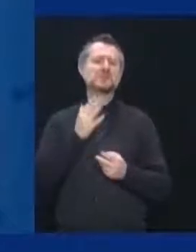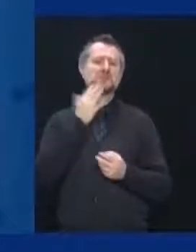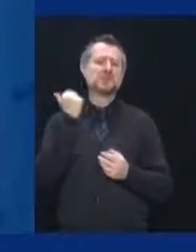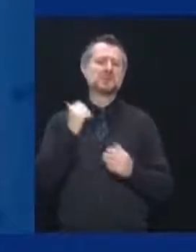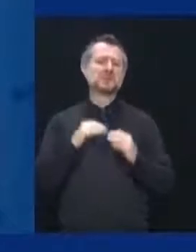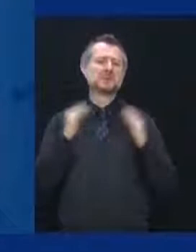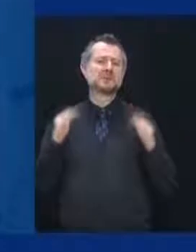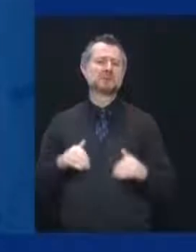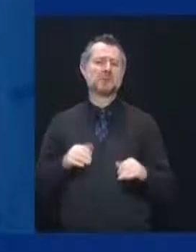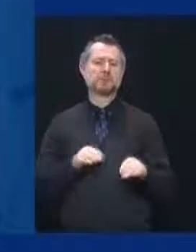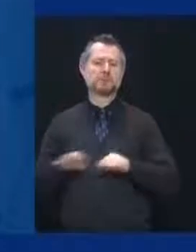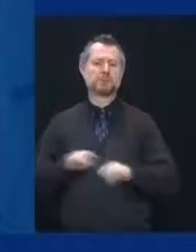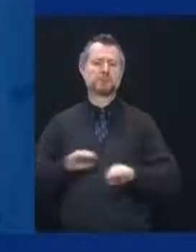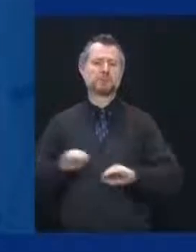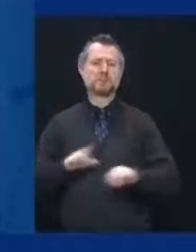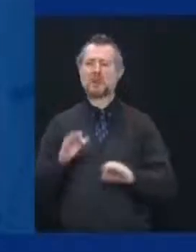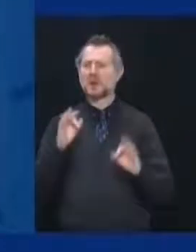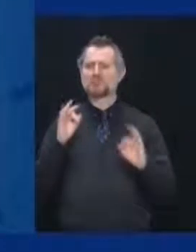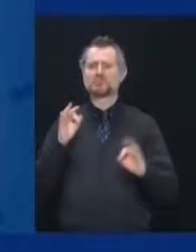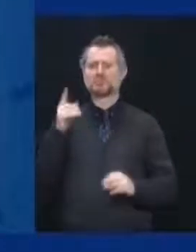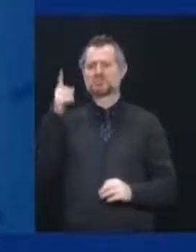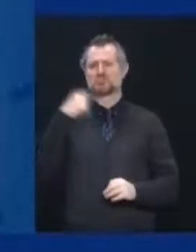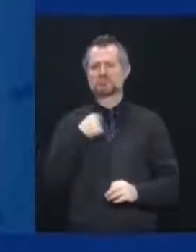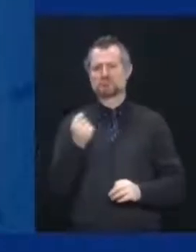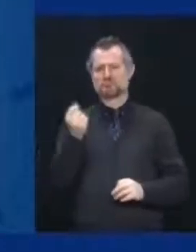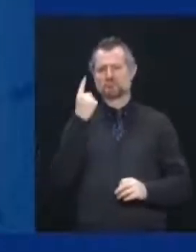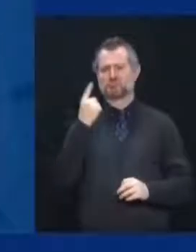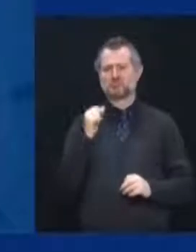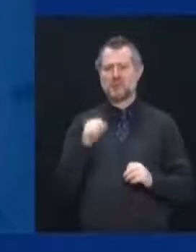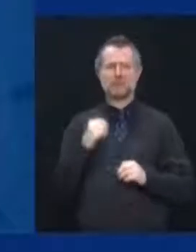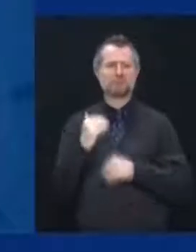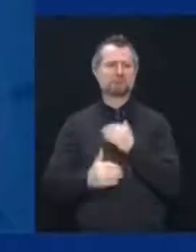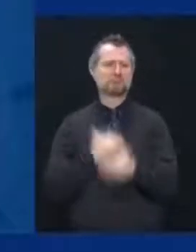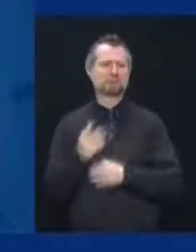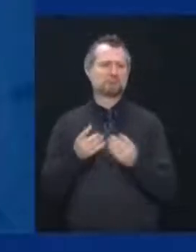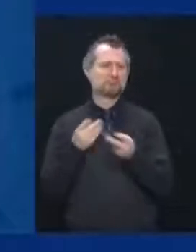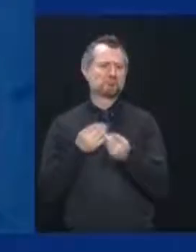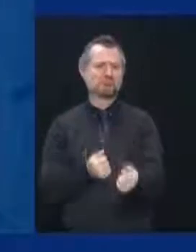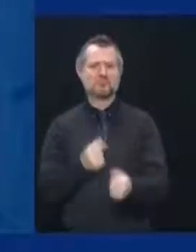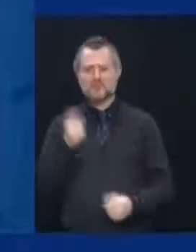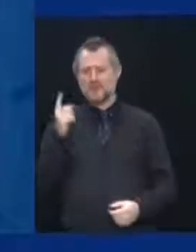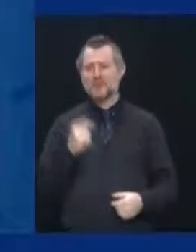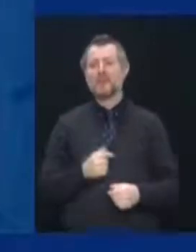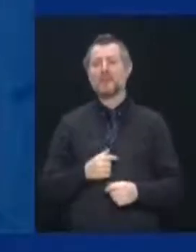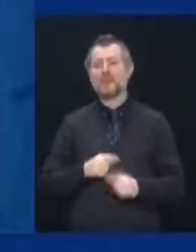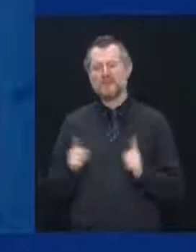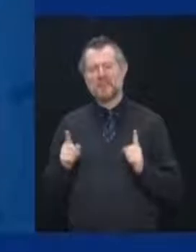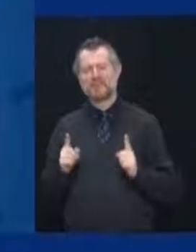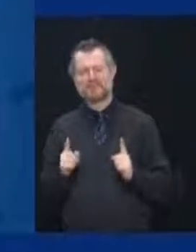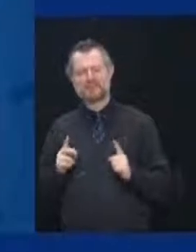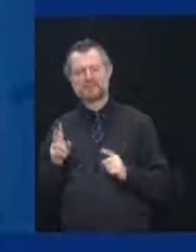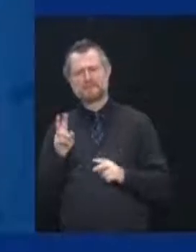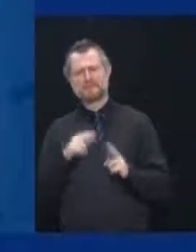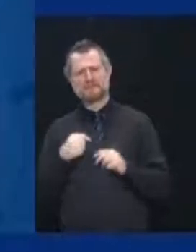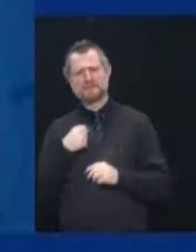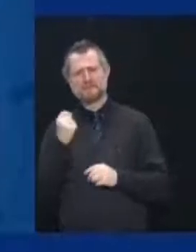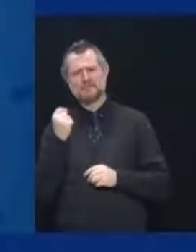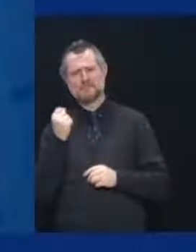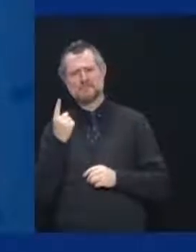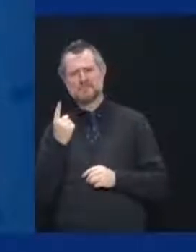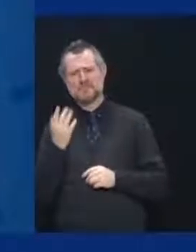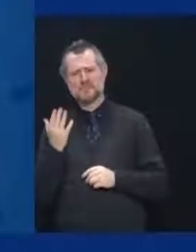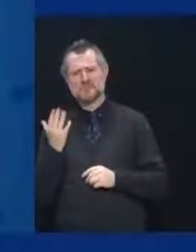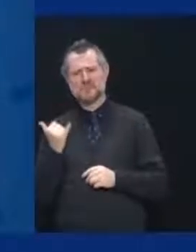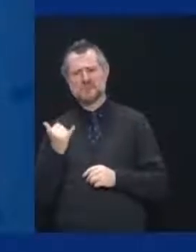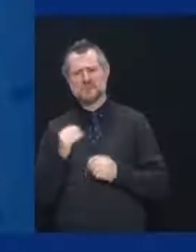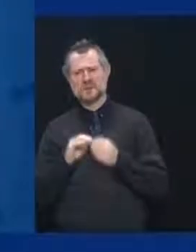network, obviously you can get more done quickly. But it doesn't explain in and of itself the